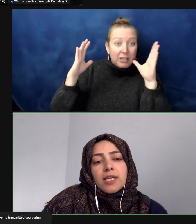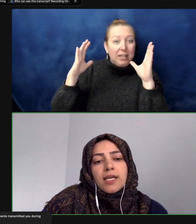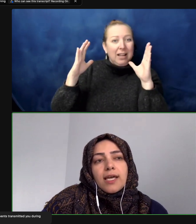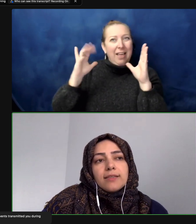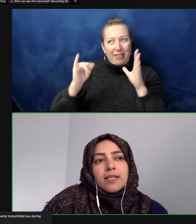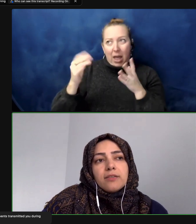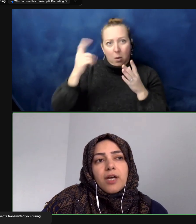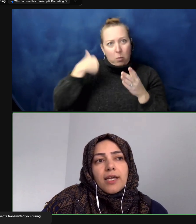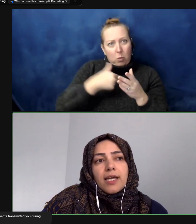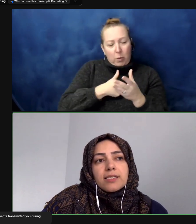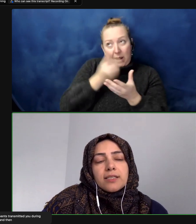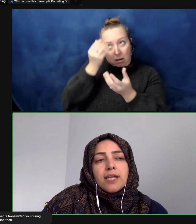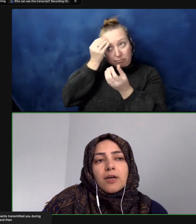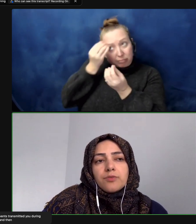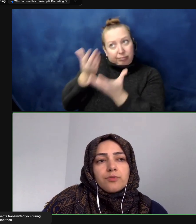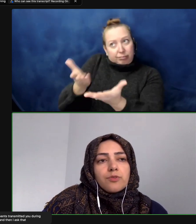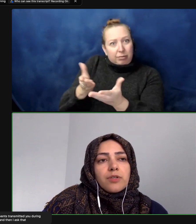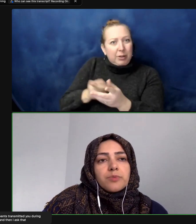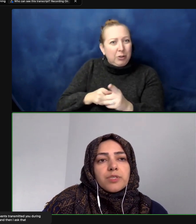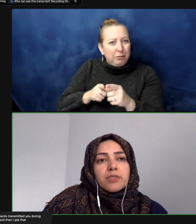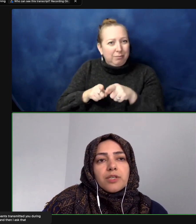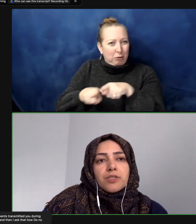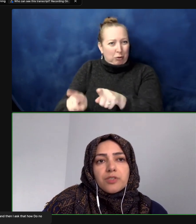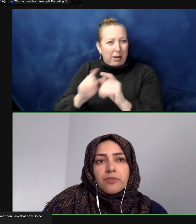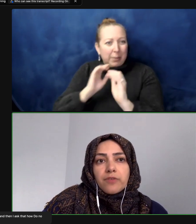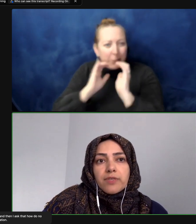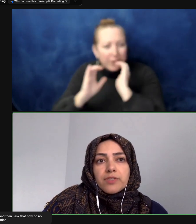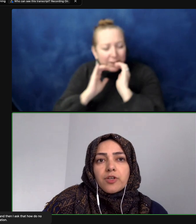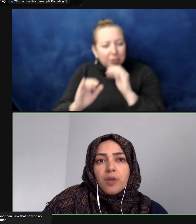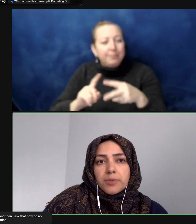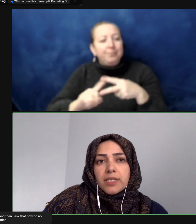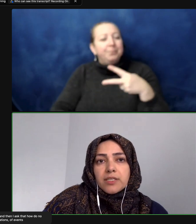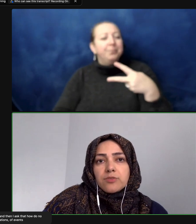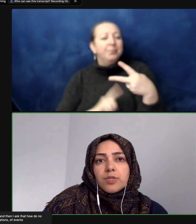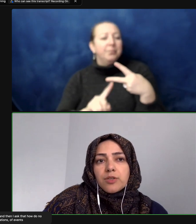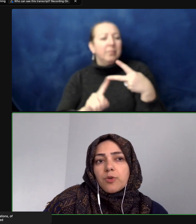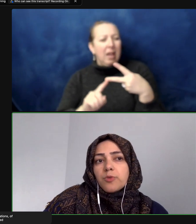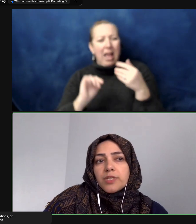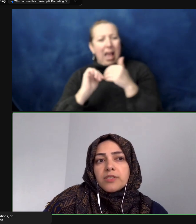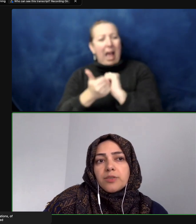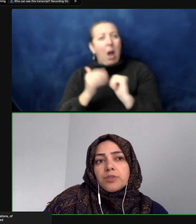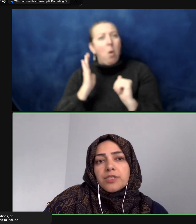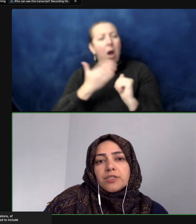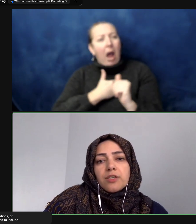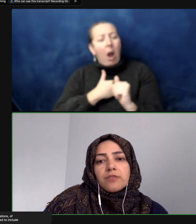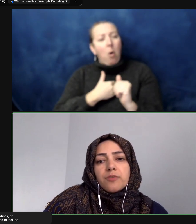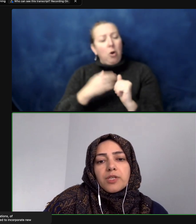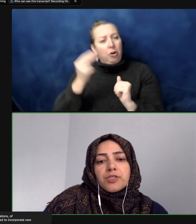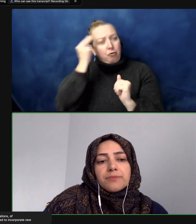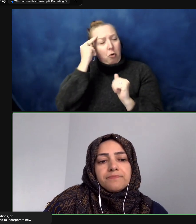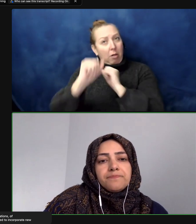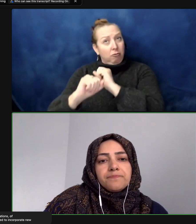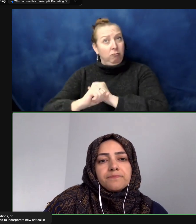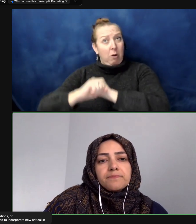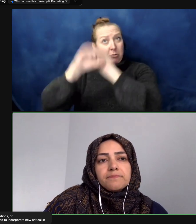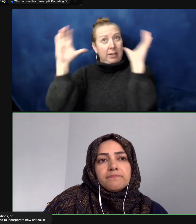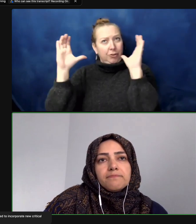communication? And then I ask that how do neural representations of events are updated to incorporate new critical